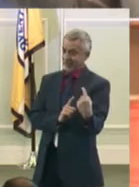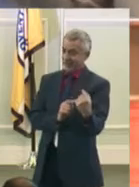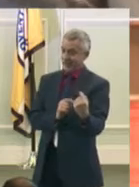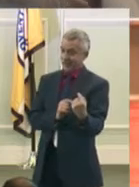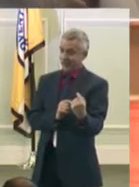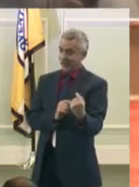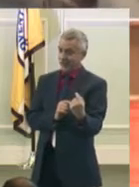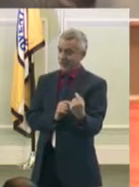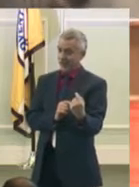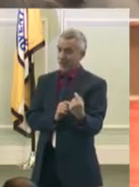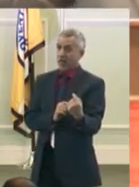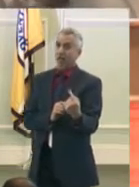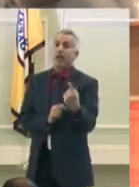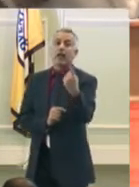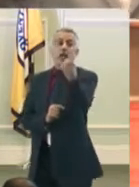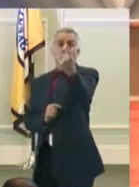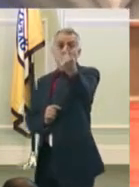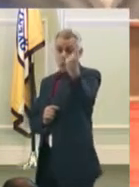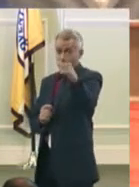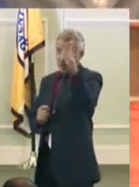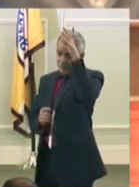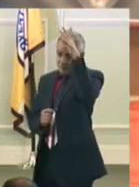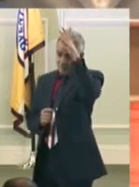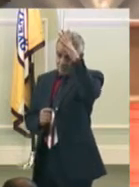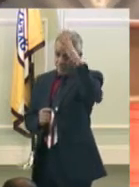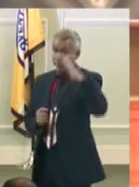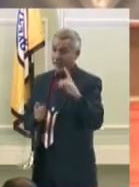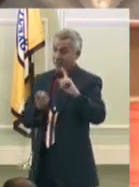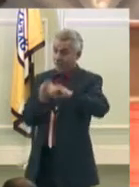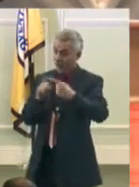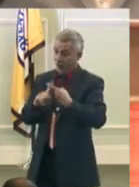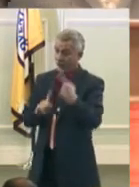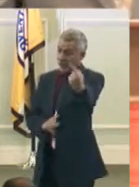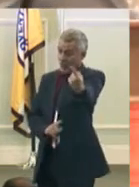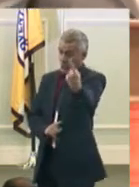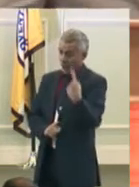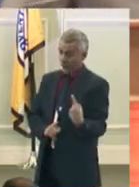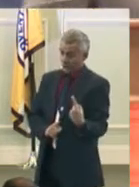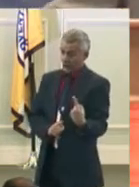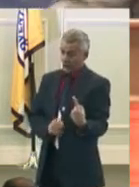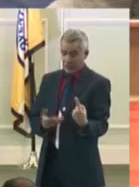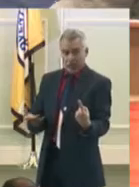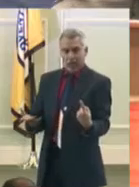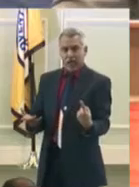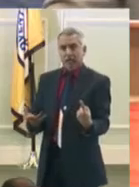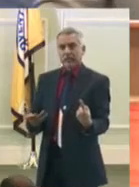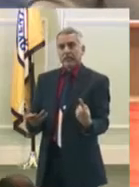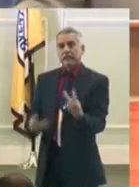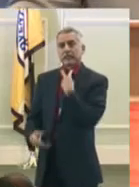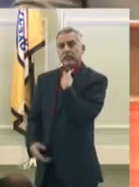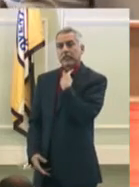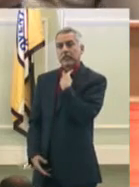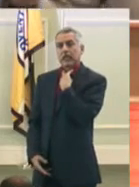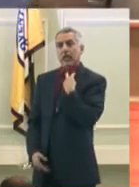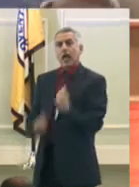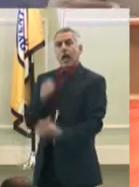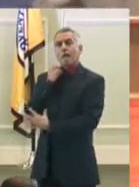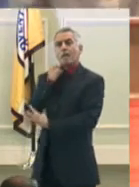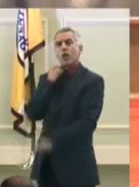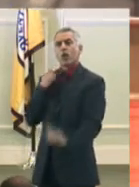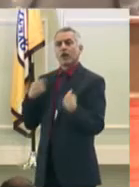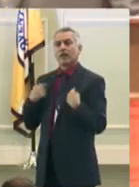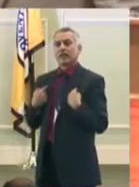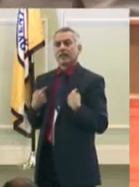was interceding on behalf of a friend. He was going to the other guy who had resources, say, I got a friend coming. Look, in the Middle East, you guys, some of us been